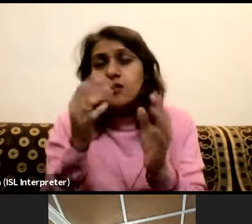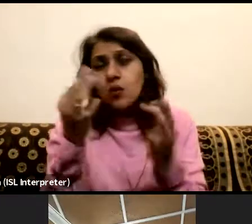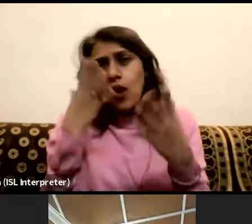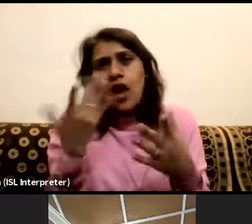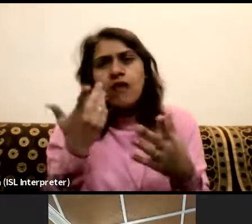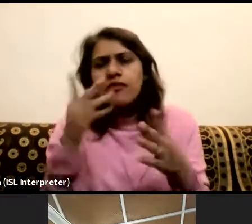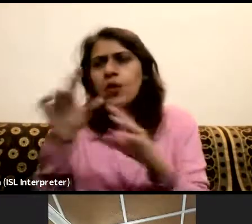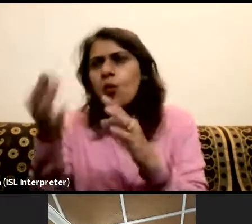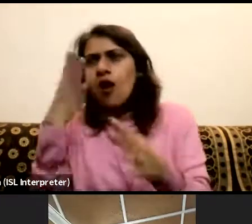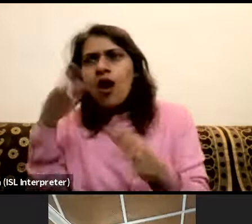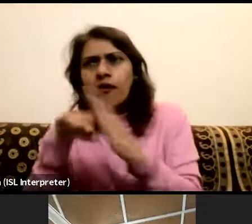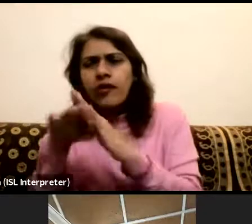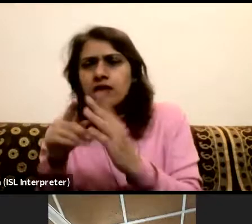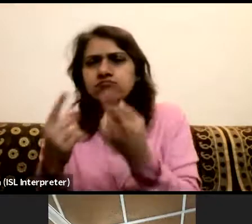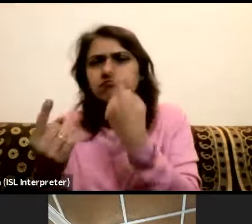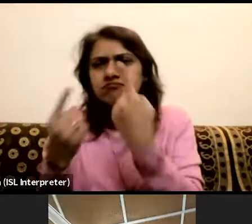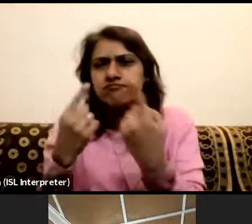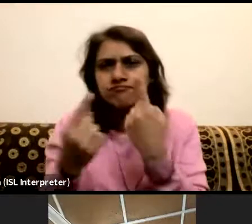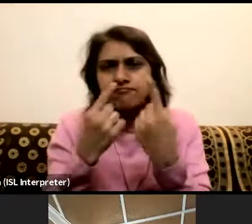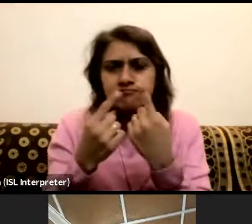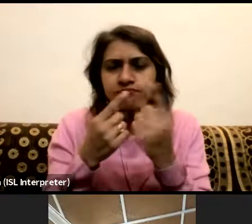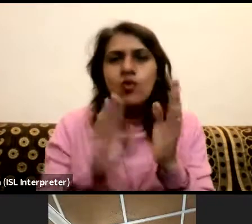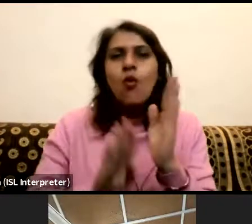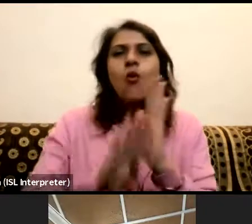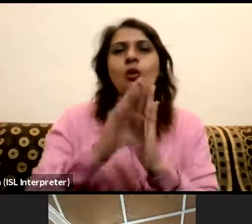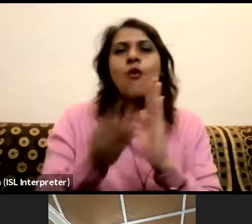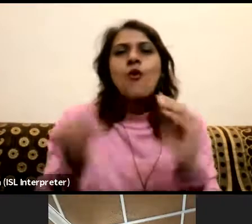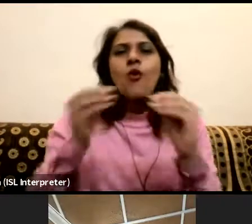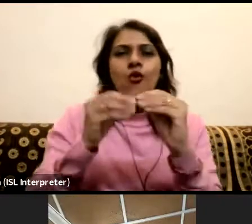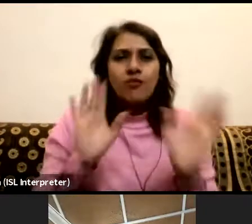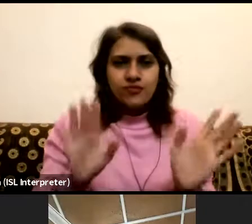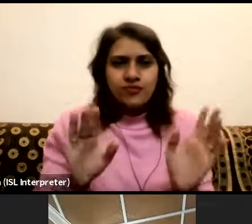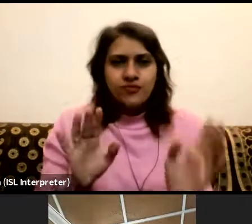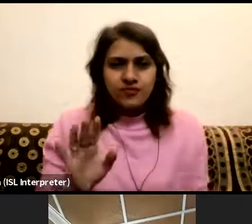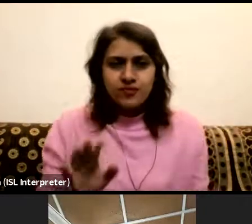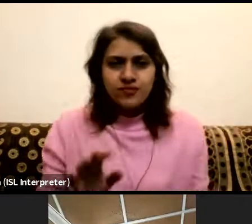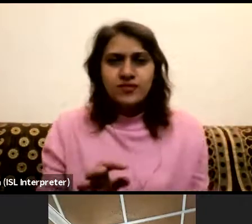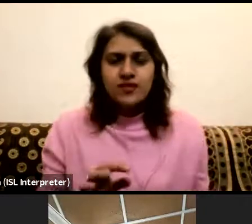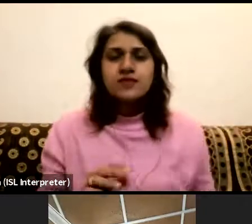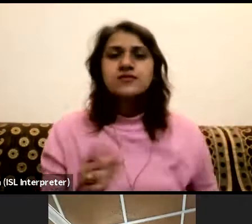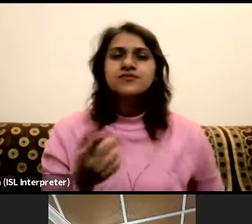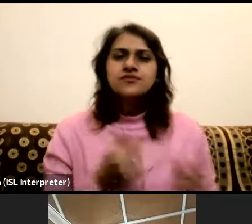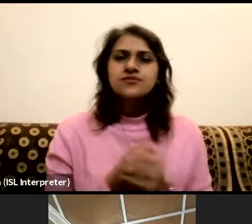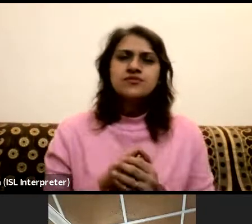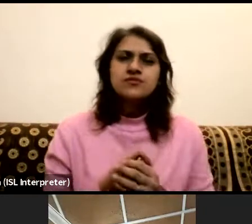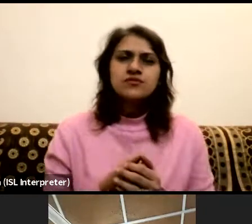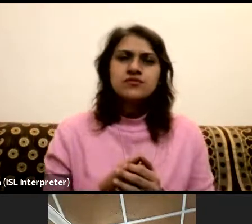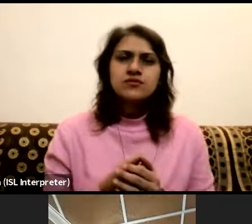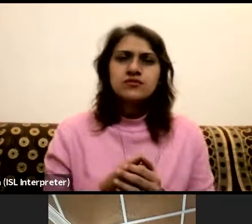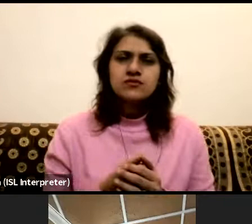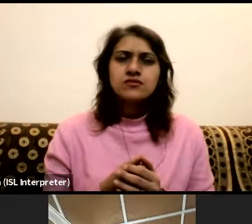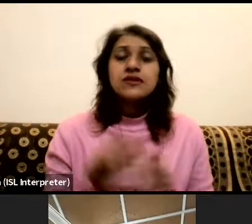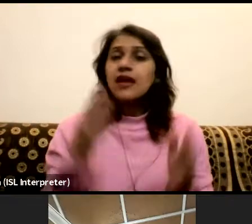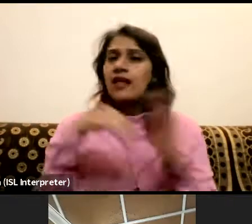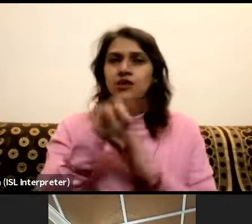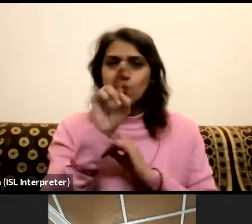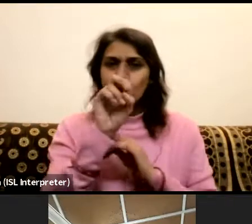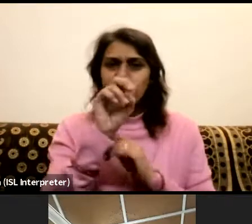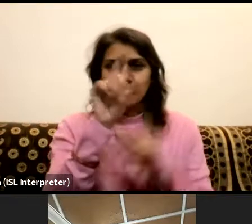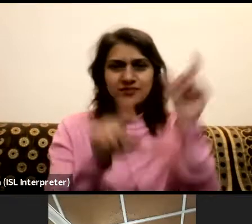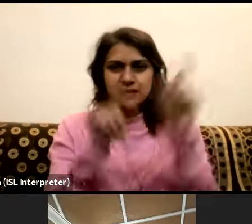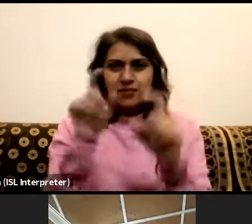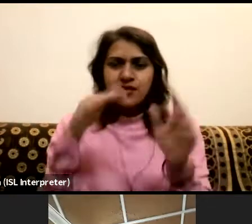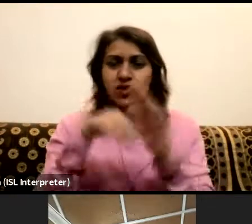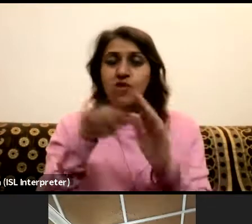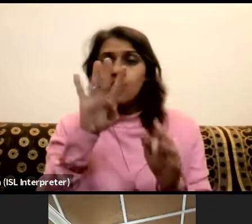we have developed certain expositories, and which are broadly covering 14 out of the 21 identified disabilities,